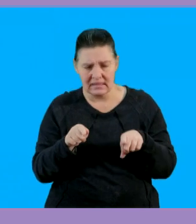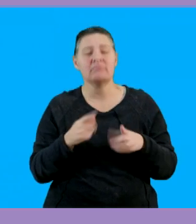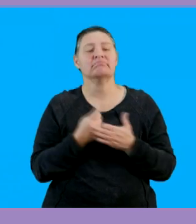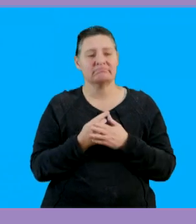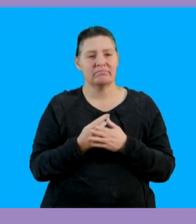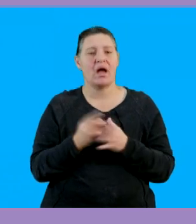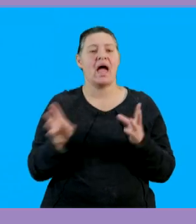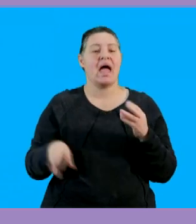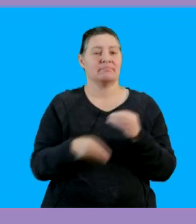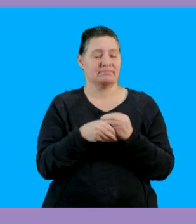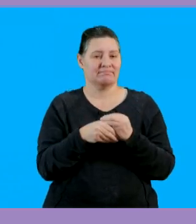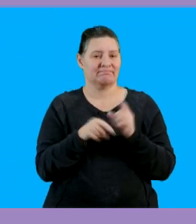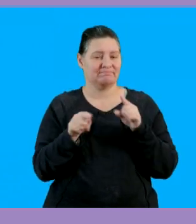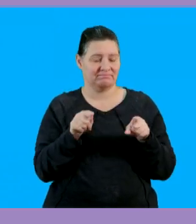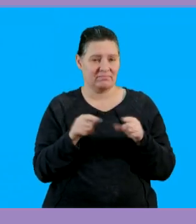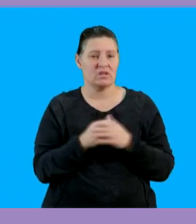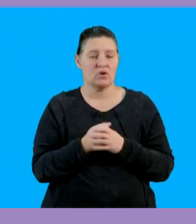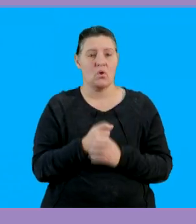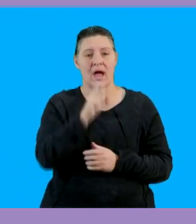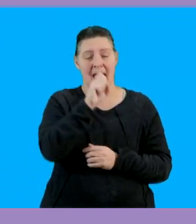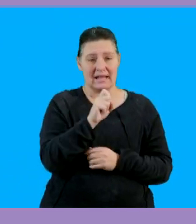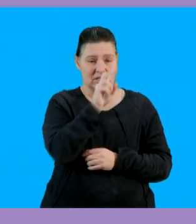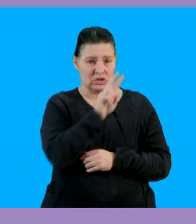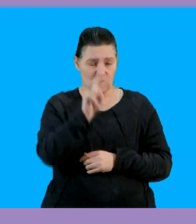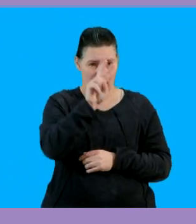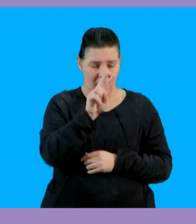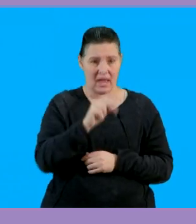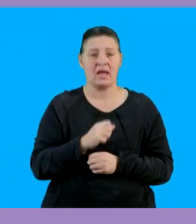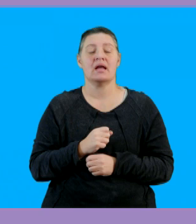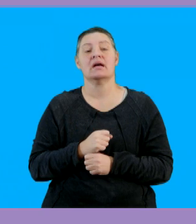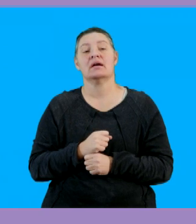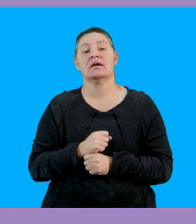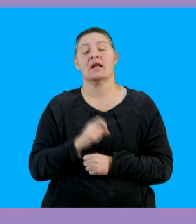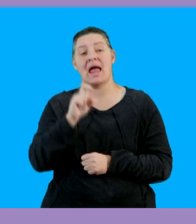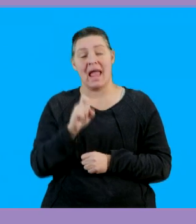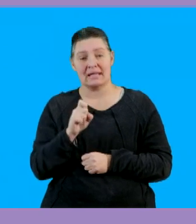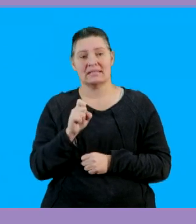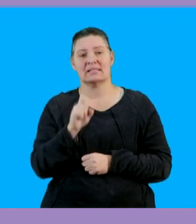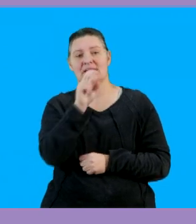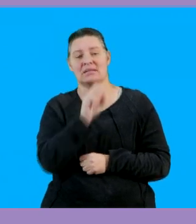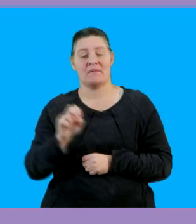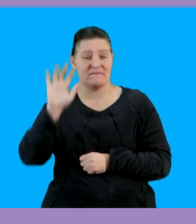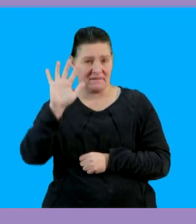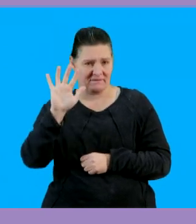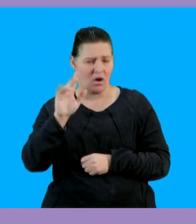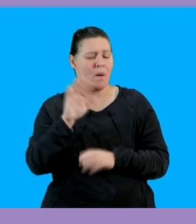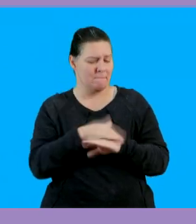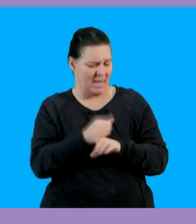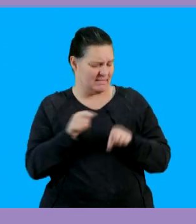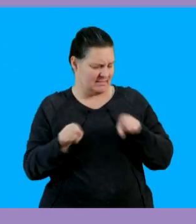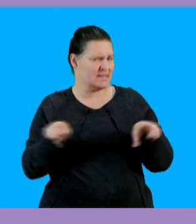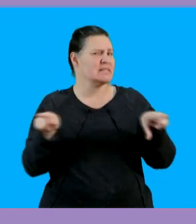multiplying, we add the exponents. So now we have the x squared multiplied by x exponent 5. So the base